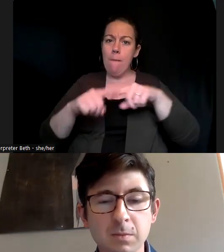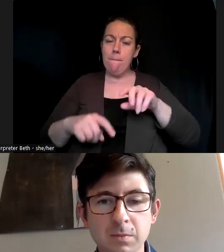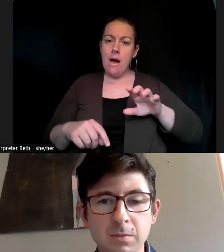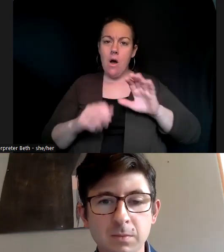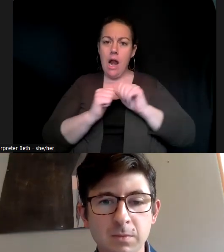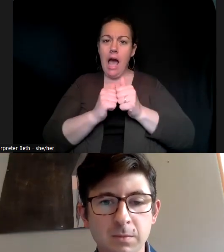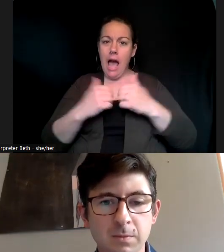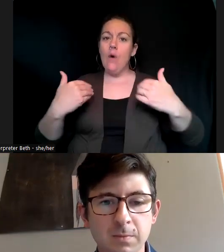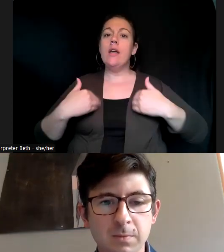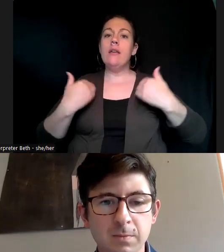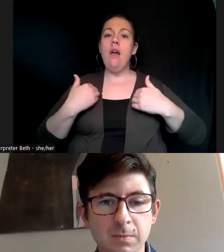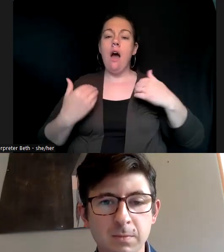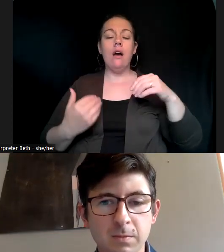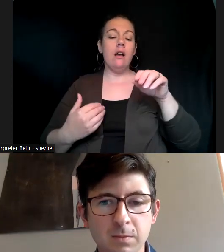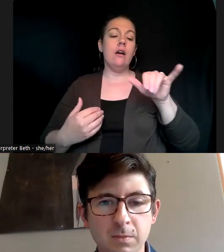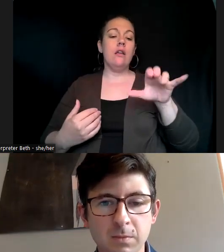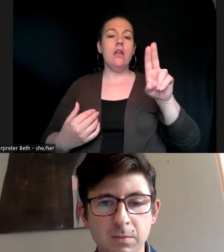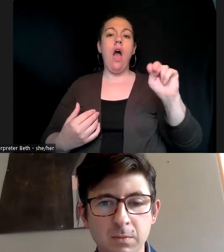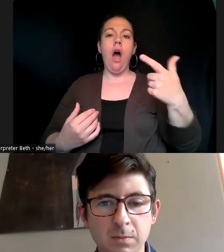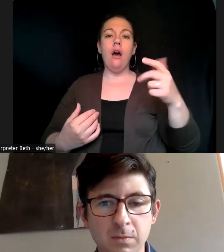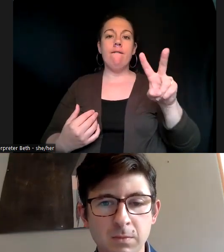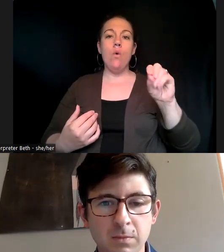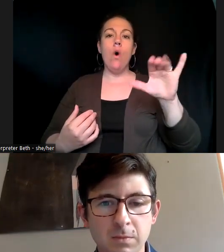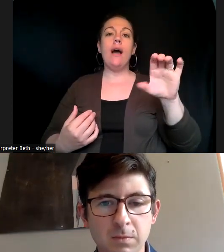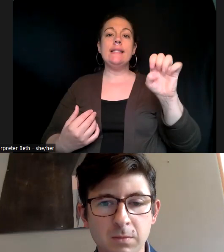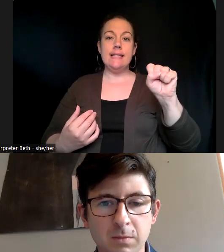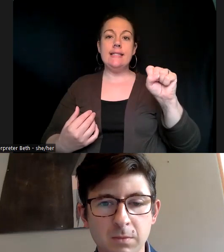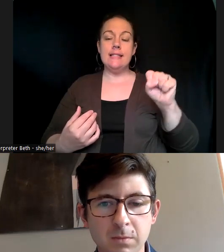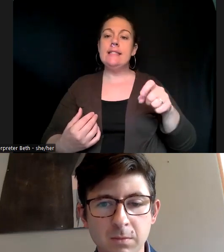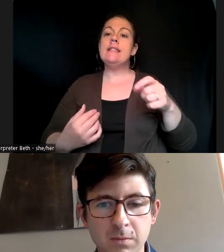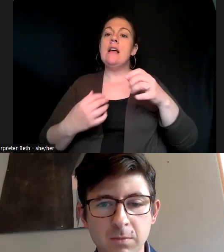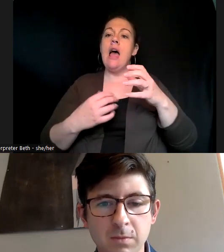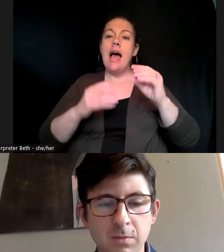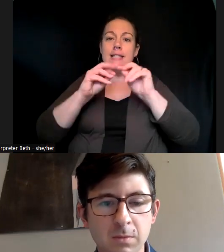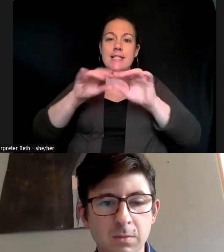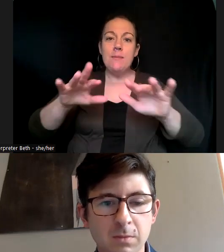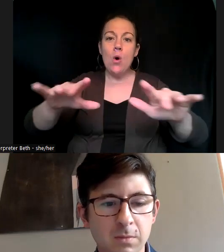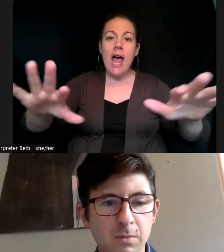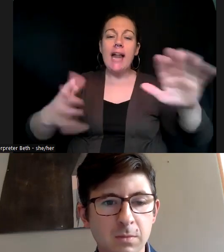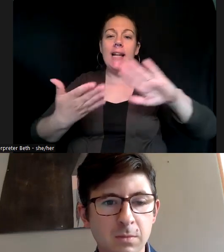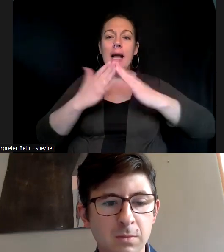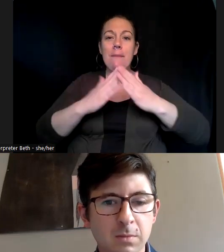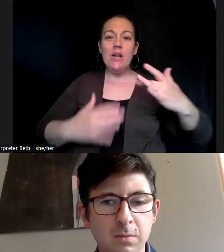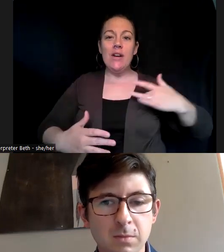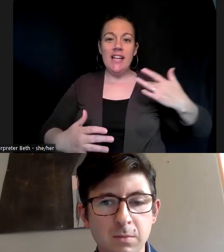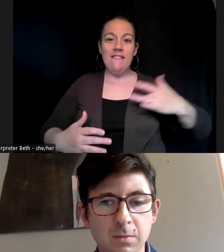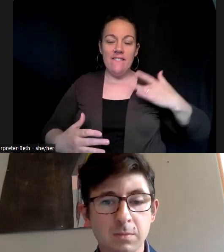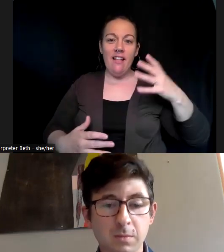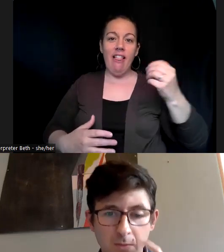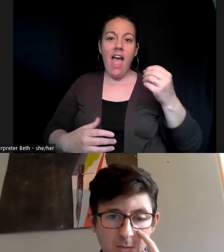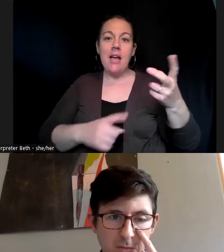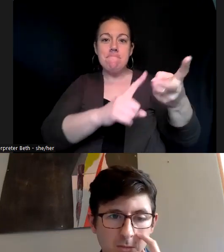Young Voices has brought in community, and then especially the young people into this work.